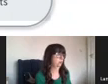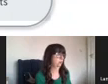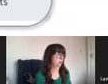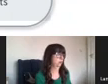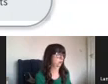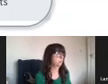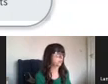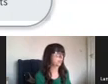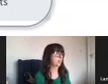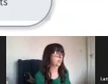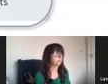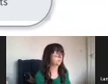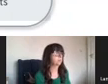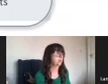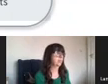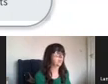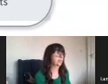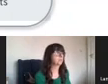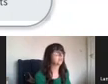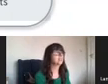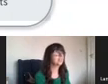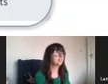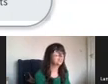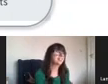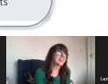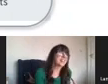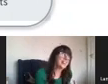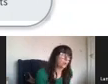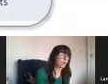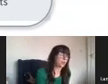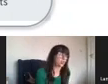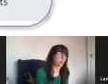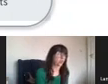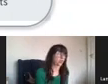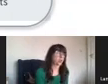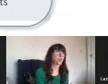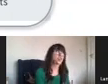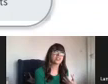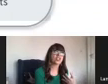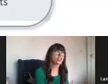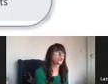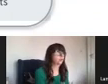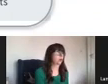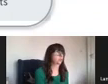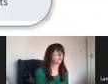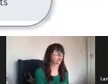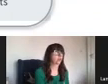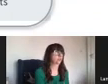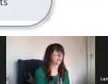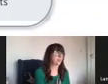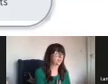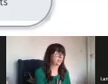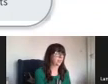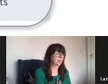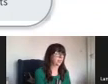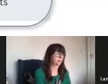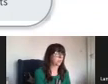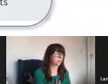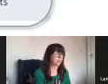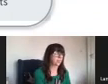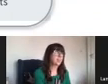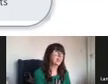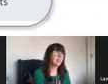deaf community being protected. It would consider sign language, which is a huge part of our cultural